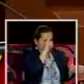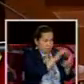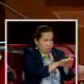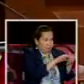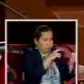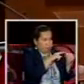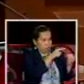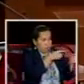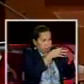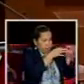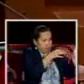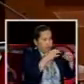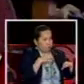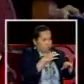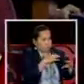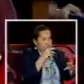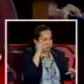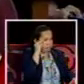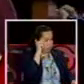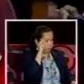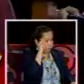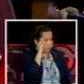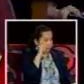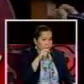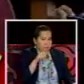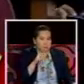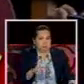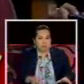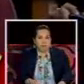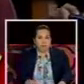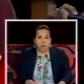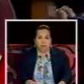ni Congressman Neil Tupas?